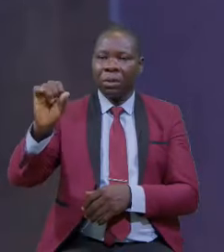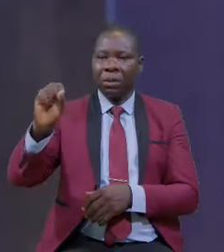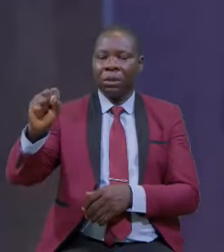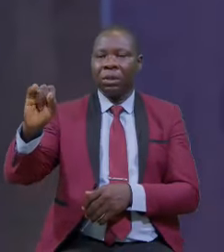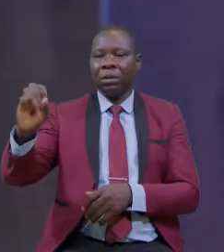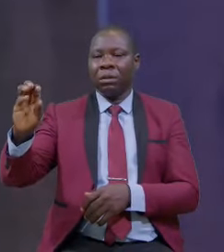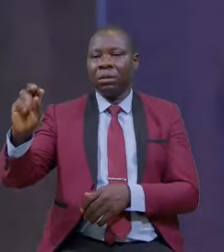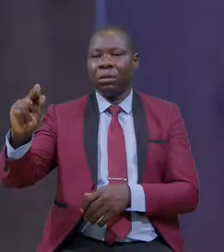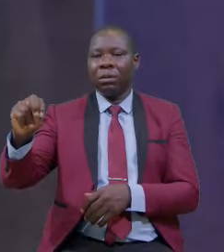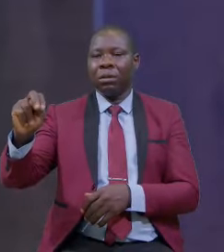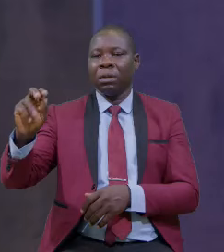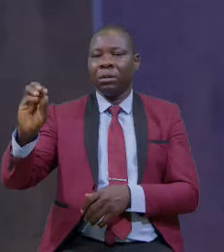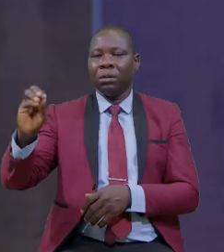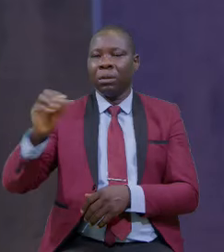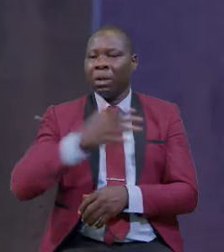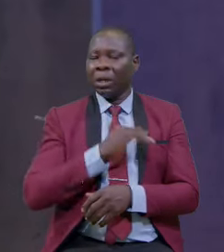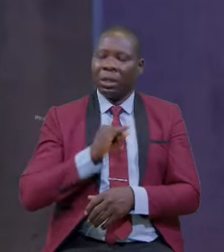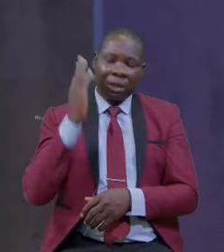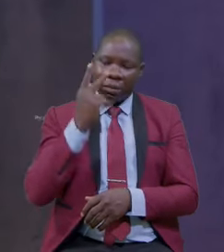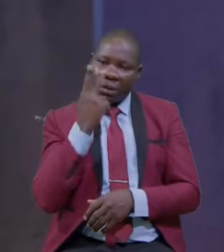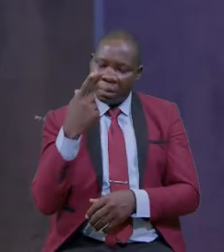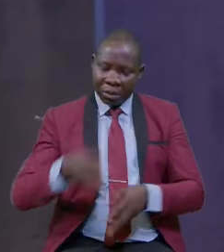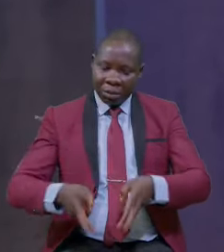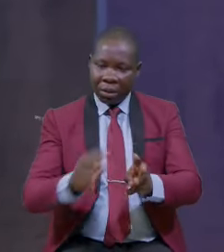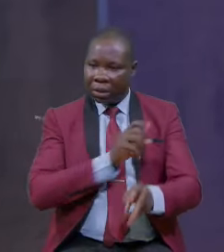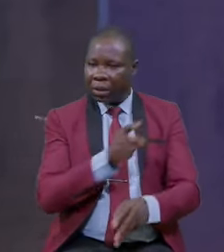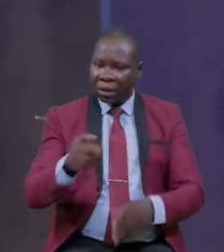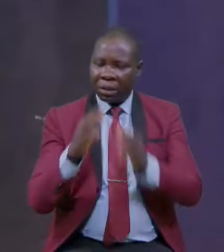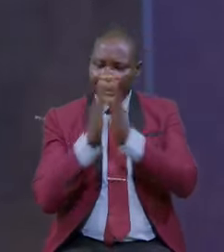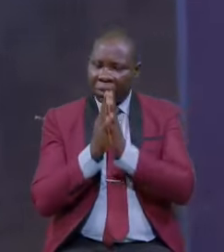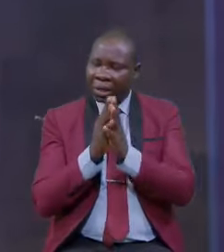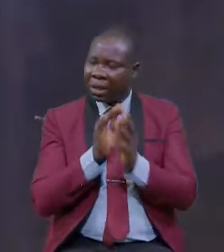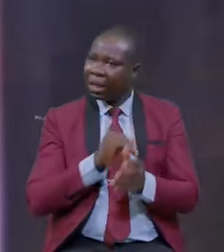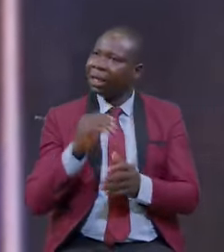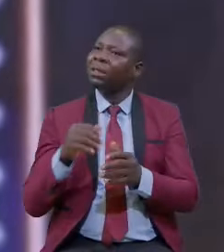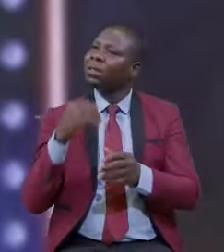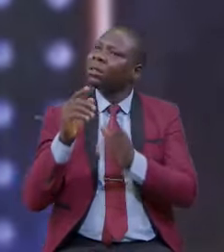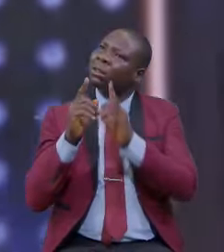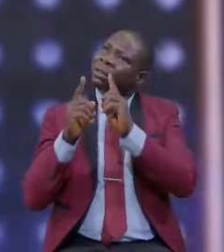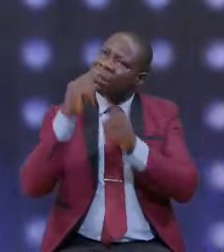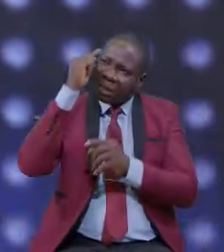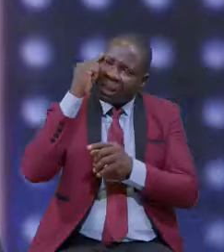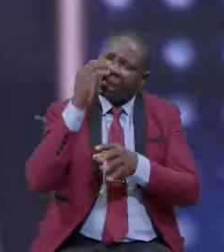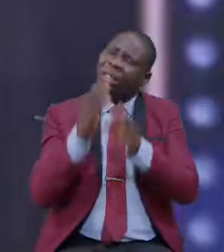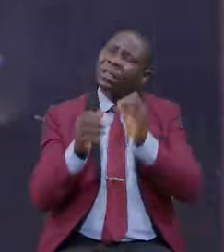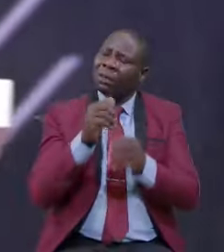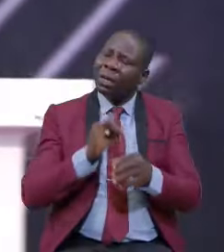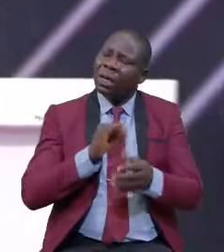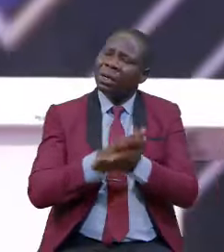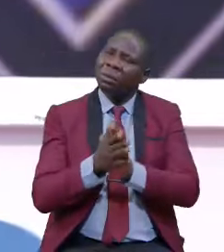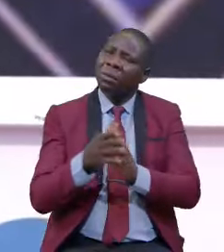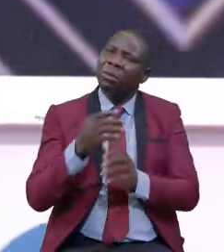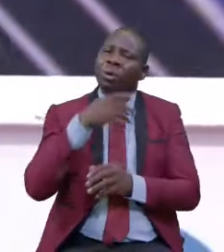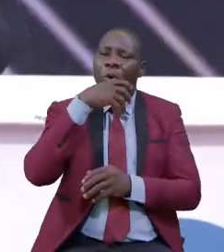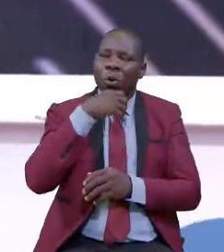he will pray. I'll be looking and say, if I could, if I could. Any time I saw Tearless Bond, it's gone to